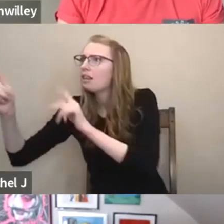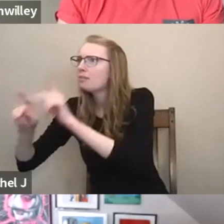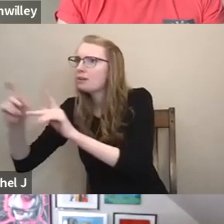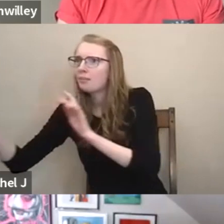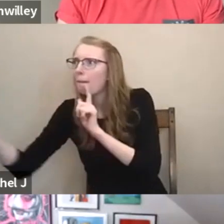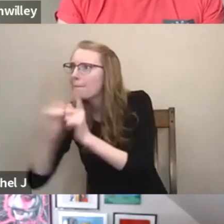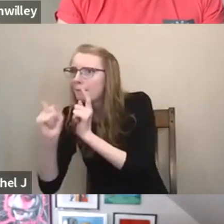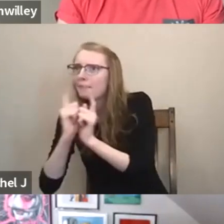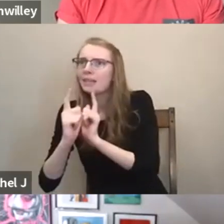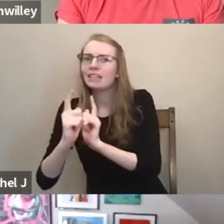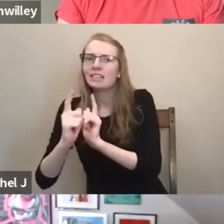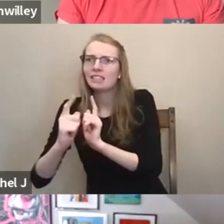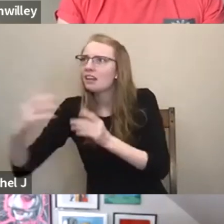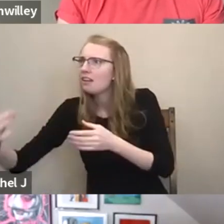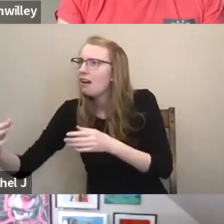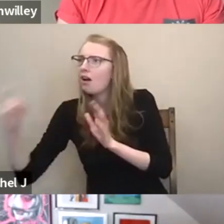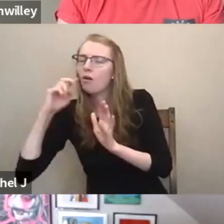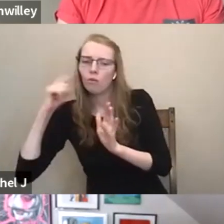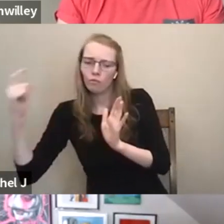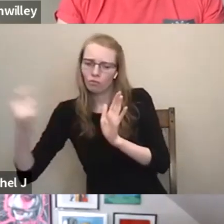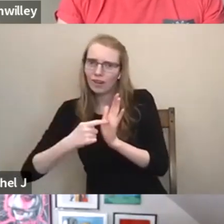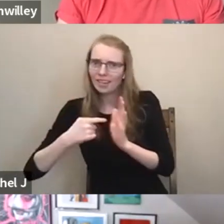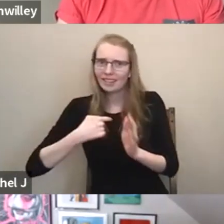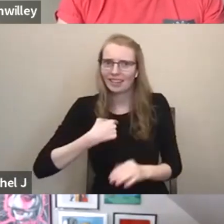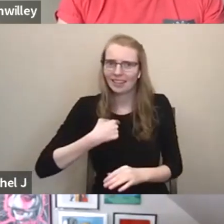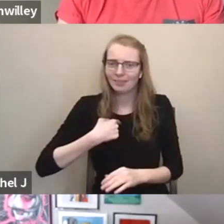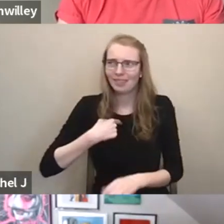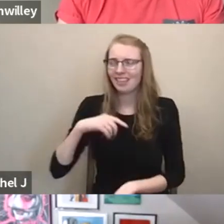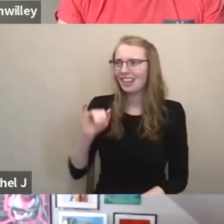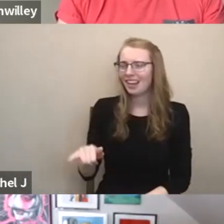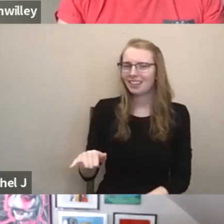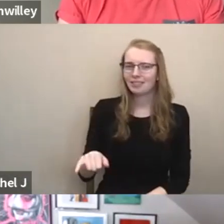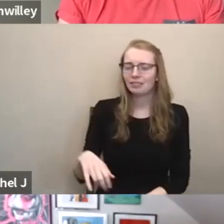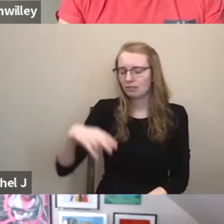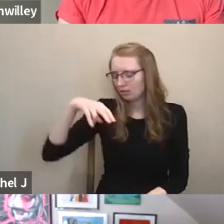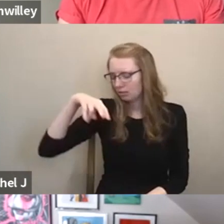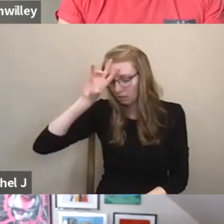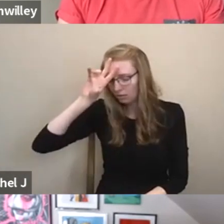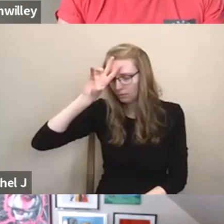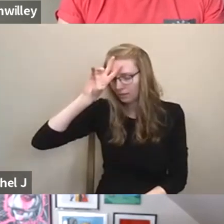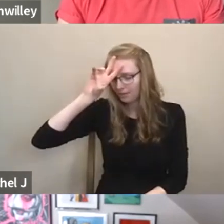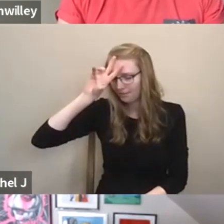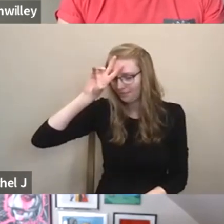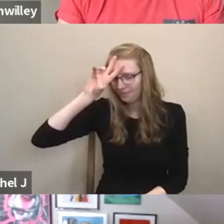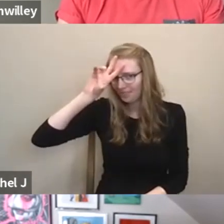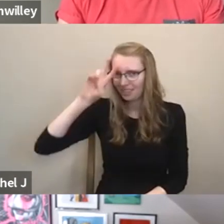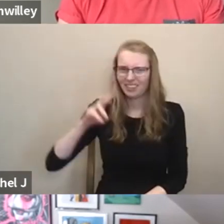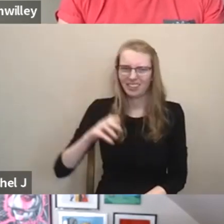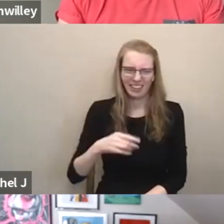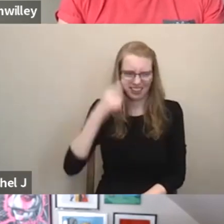stupid idea that somehow if you worked for free, you didn't respect yourself and you weren't a serious